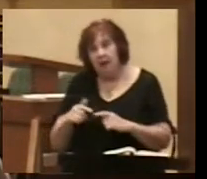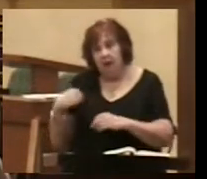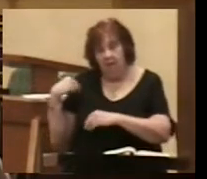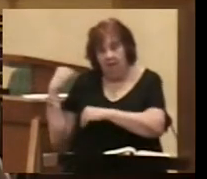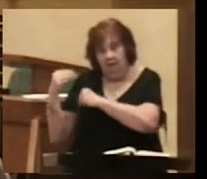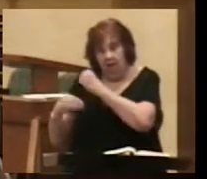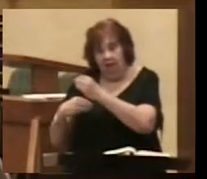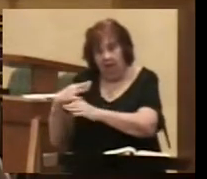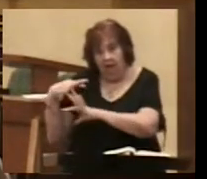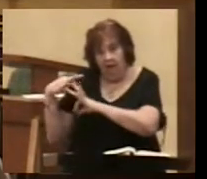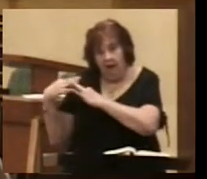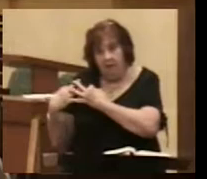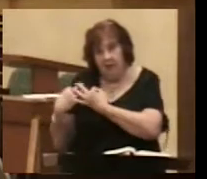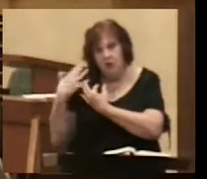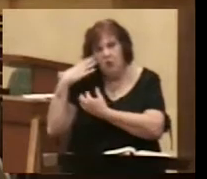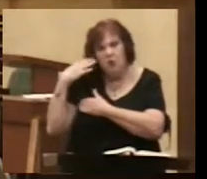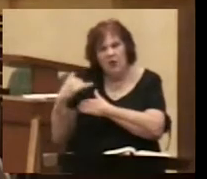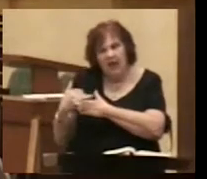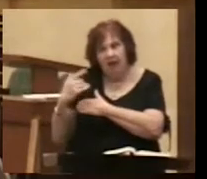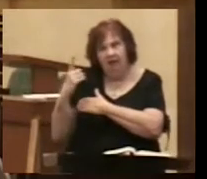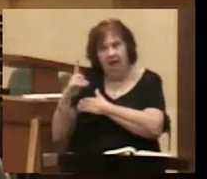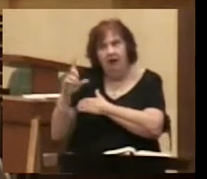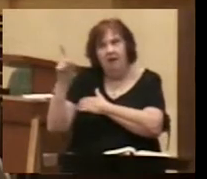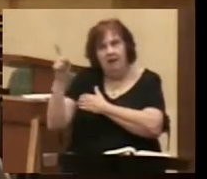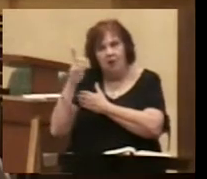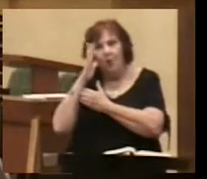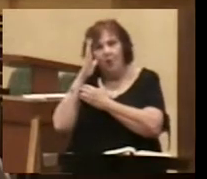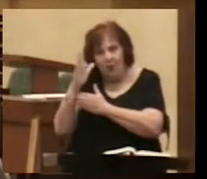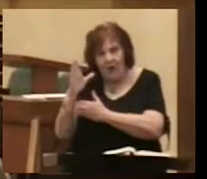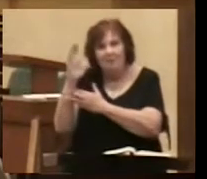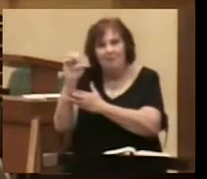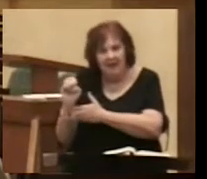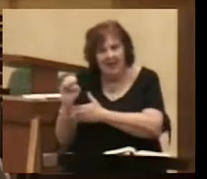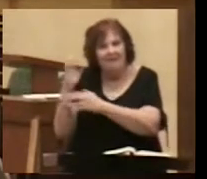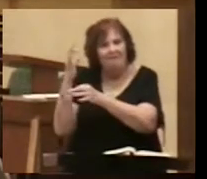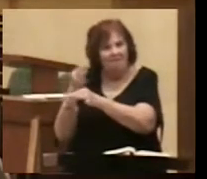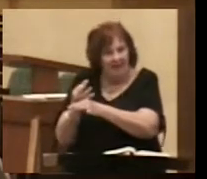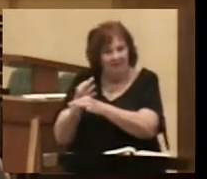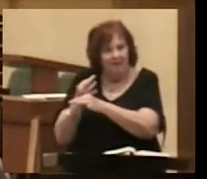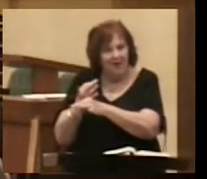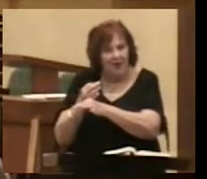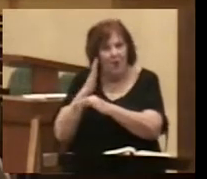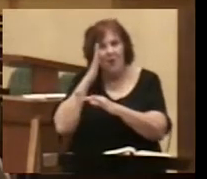that God would be faithful and do something spectacular for his people.